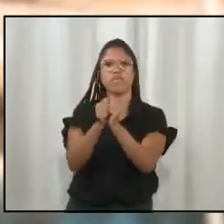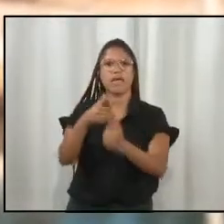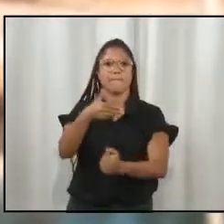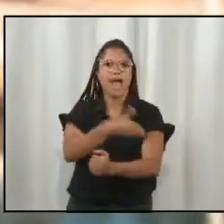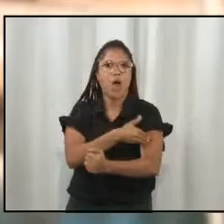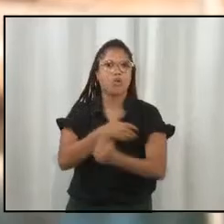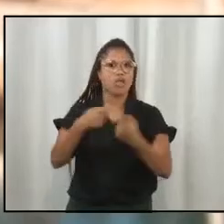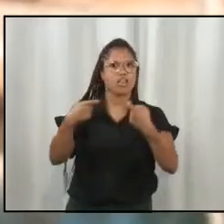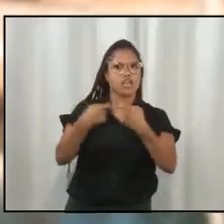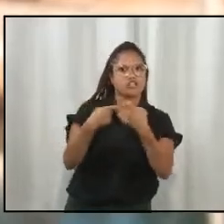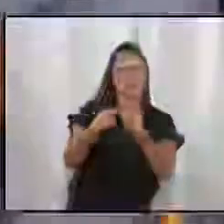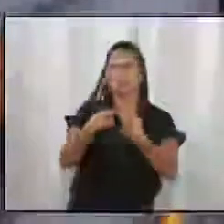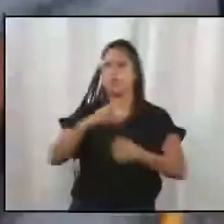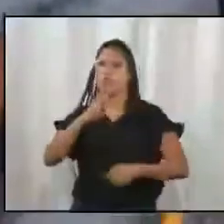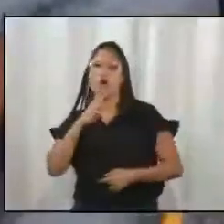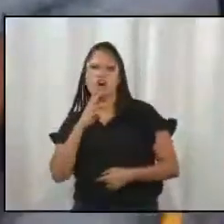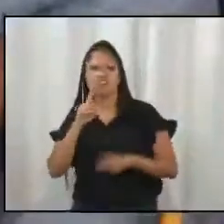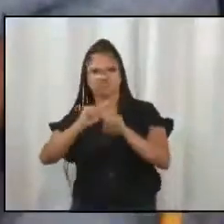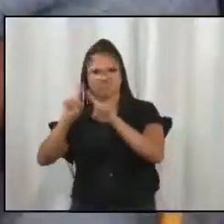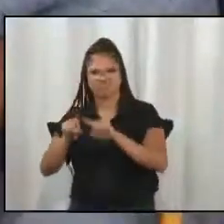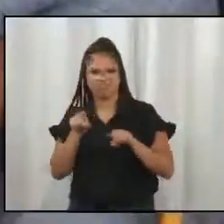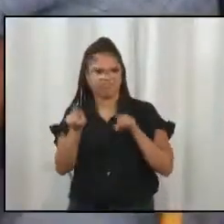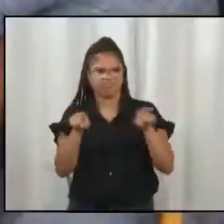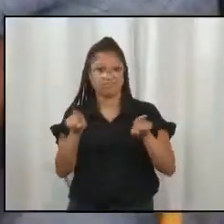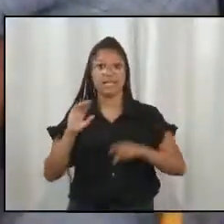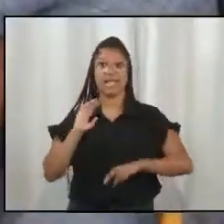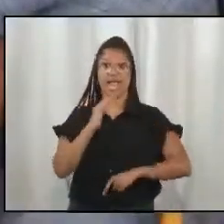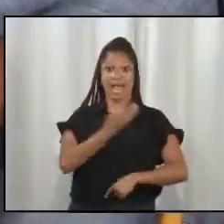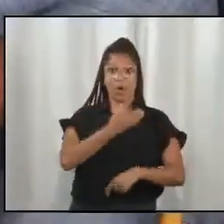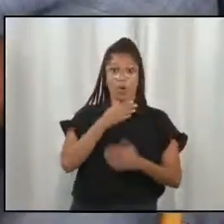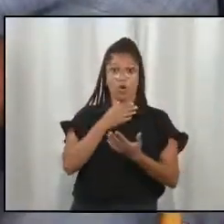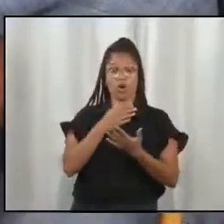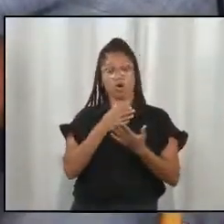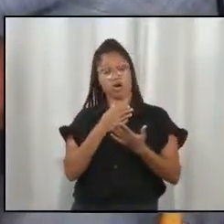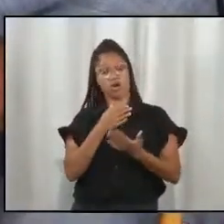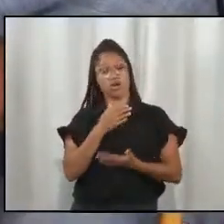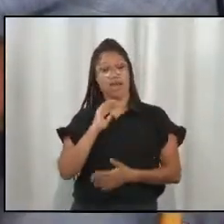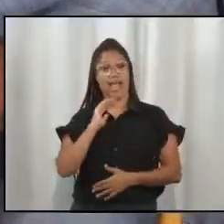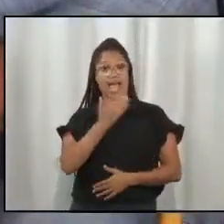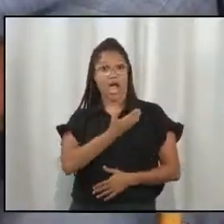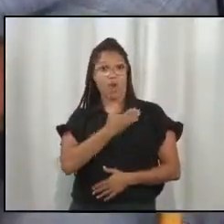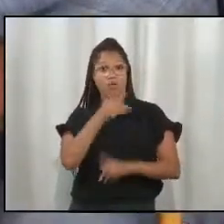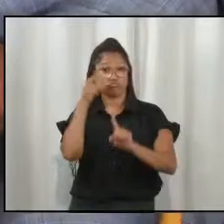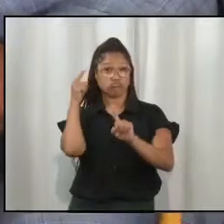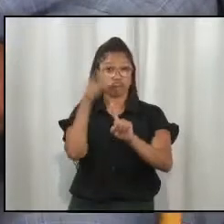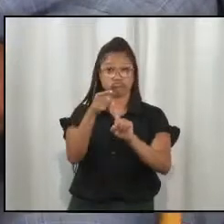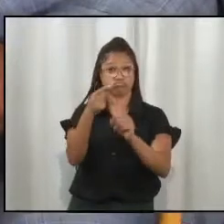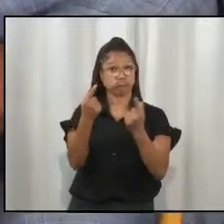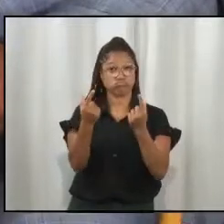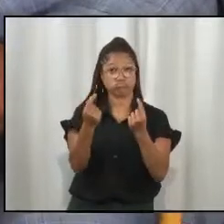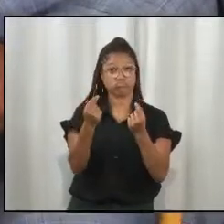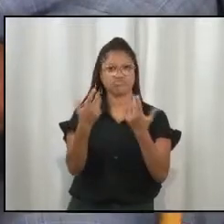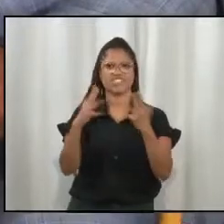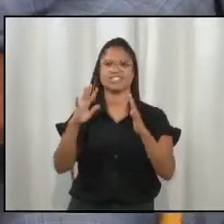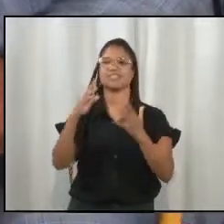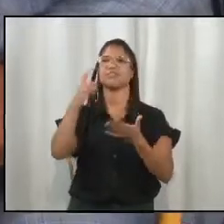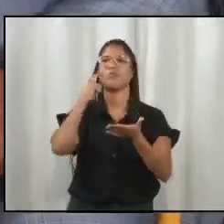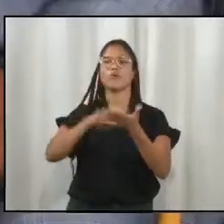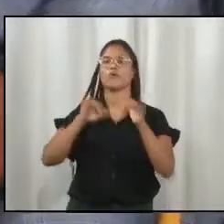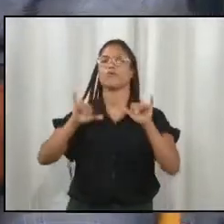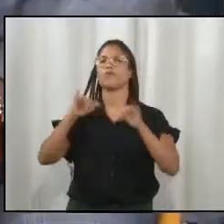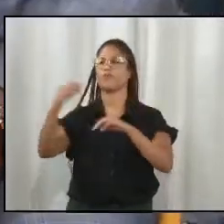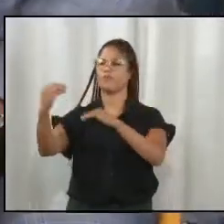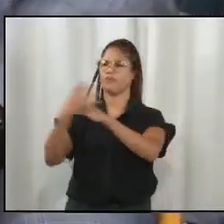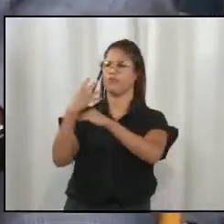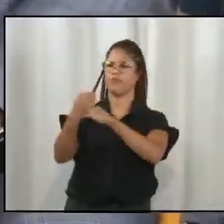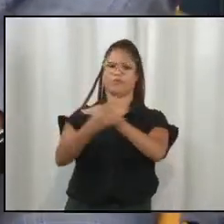that are a little bit more elaborate. So our program model really, or our envisioned program model, has really been influenced by best practice